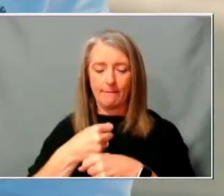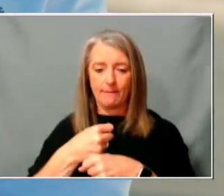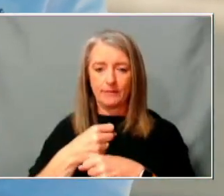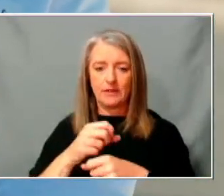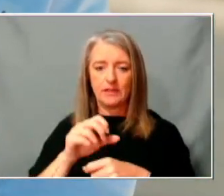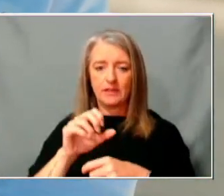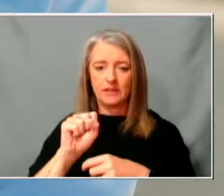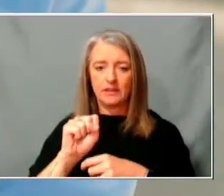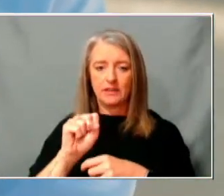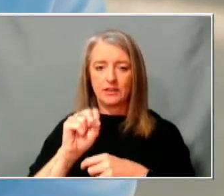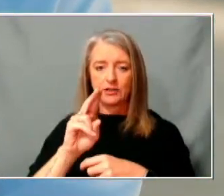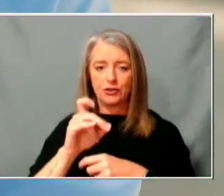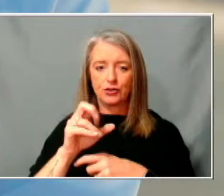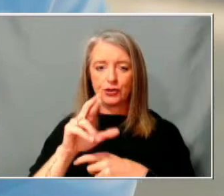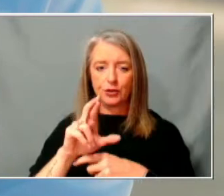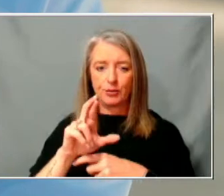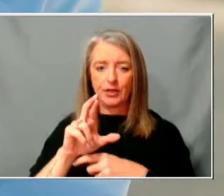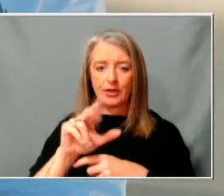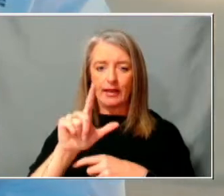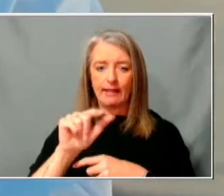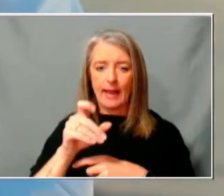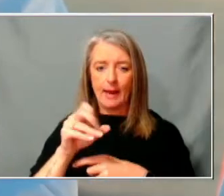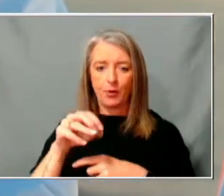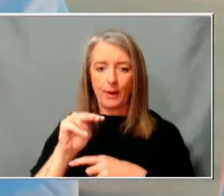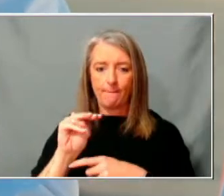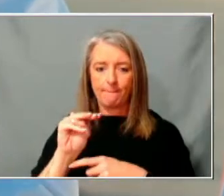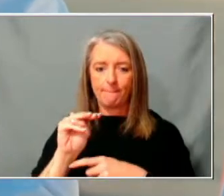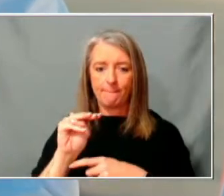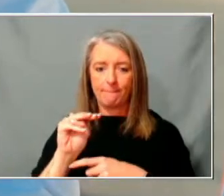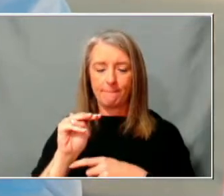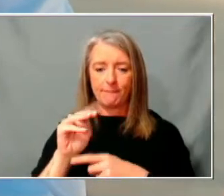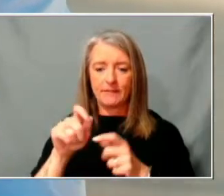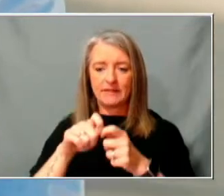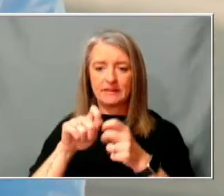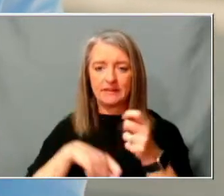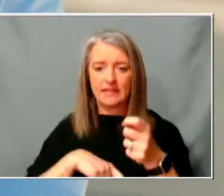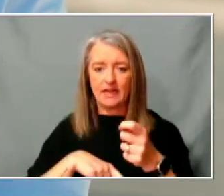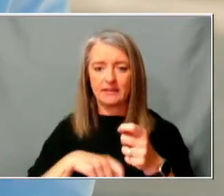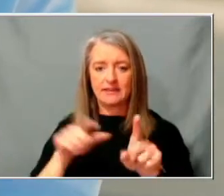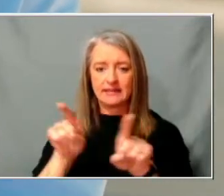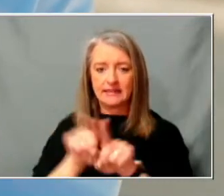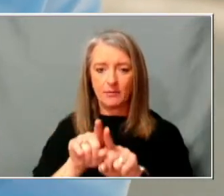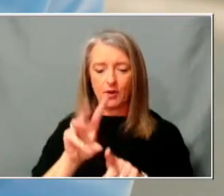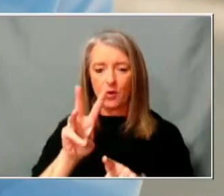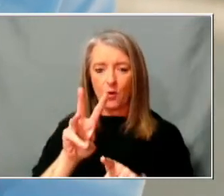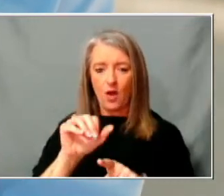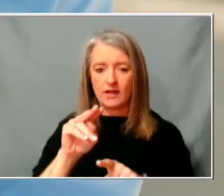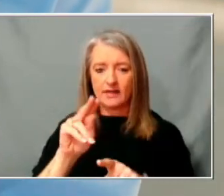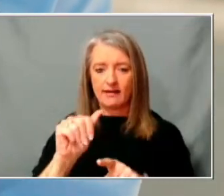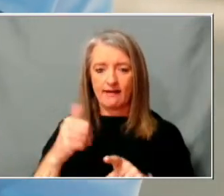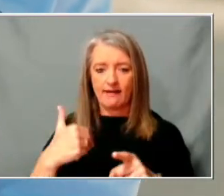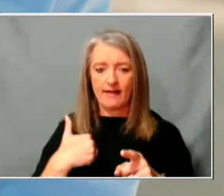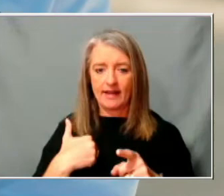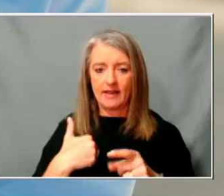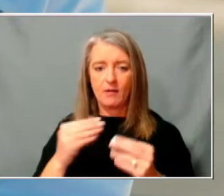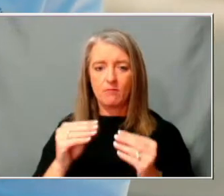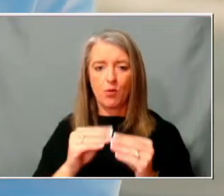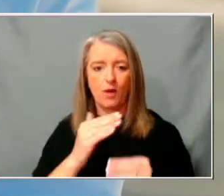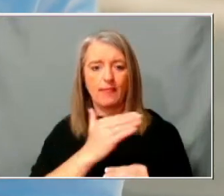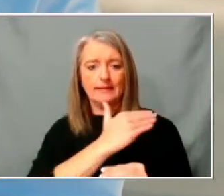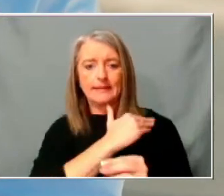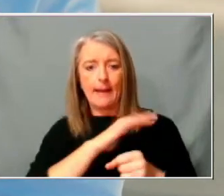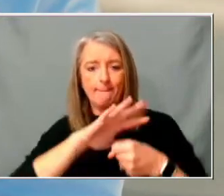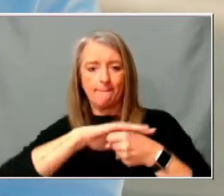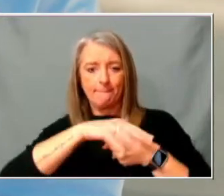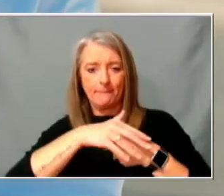superior labrum anterior to posterior. So it's actually a variant of the labral tear that Wanye had. It just happens to be more towards the top of the cup as opposed